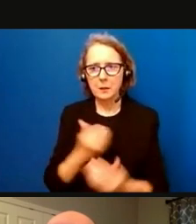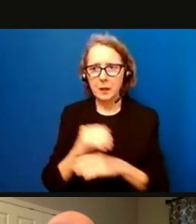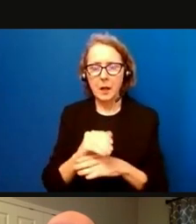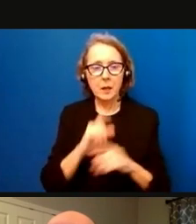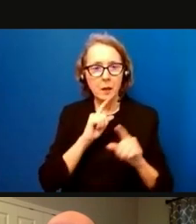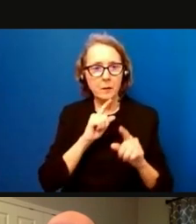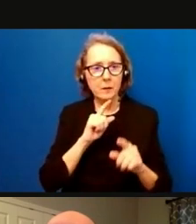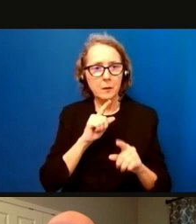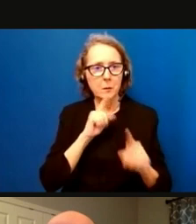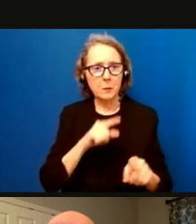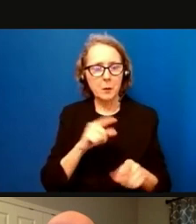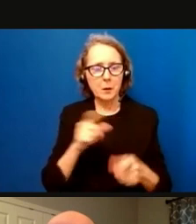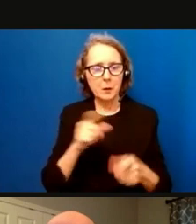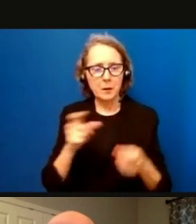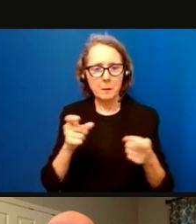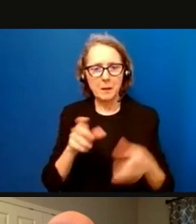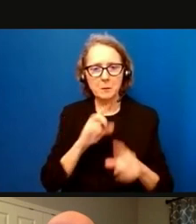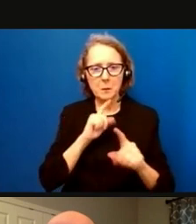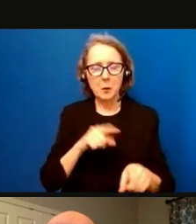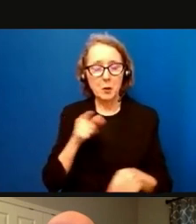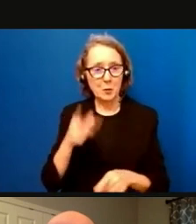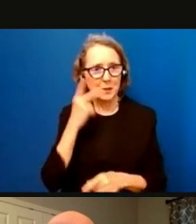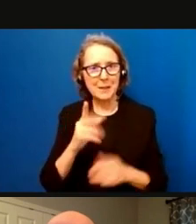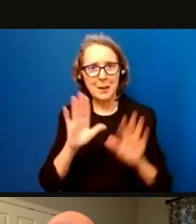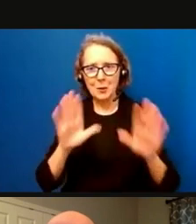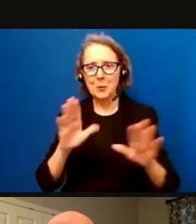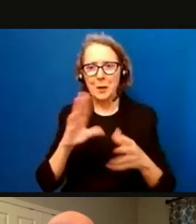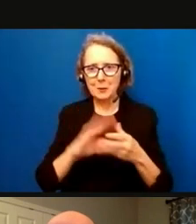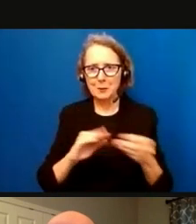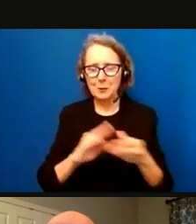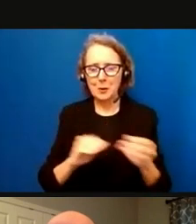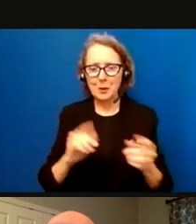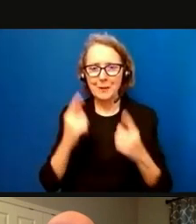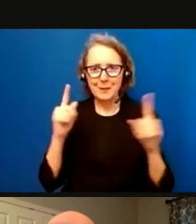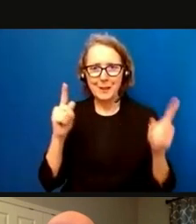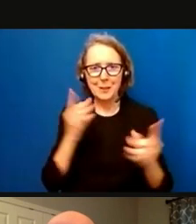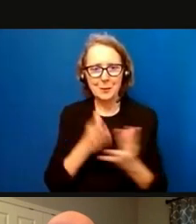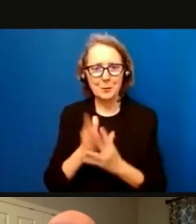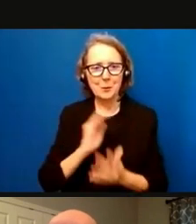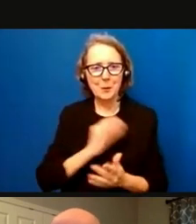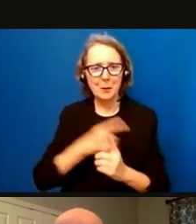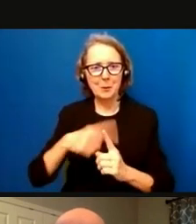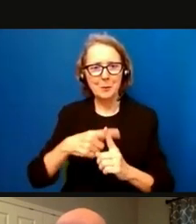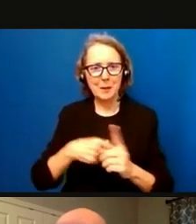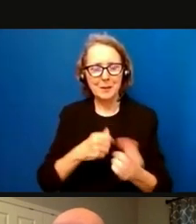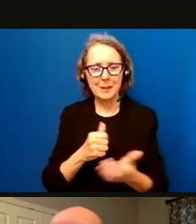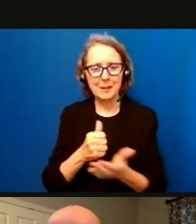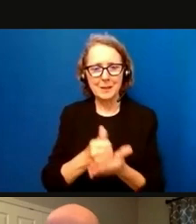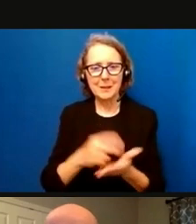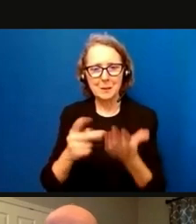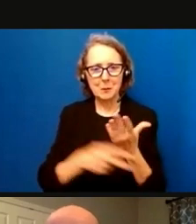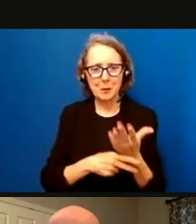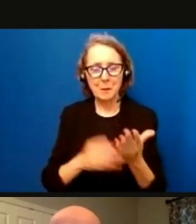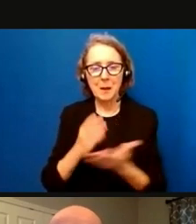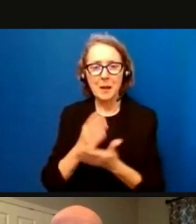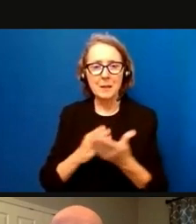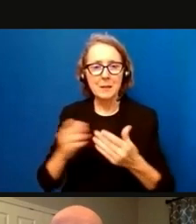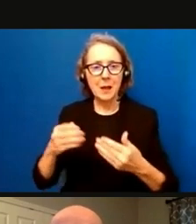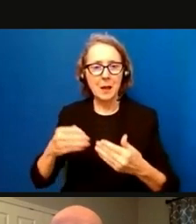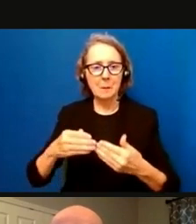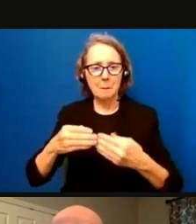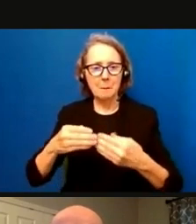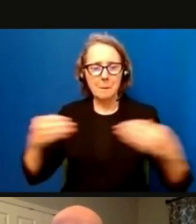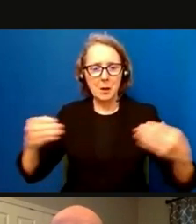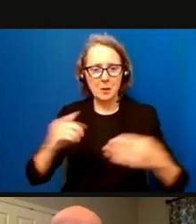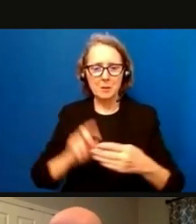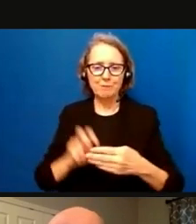be able to see a great story of success through our homeless rental assistance program. Even though some hurdles take longer to remove barriers and get